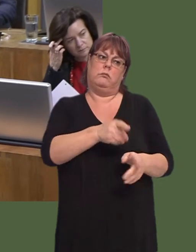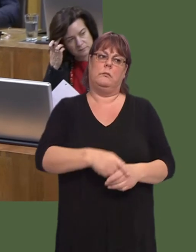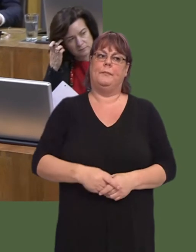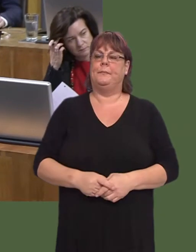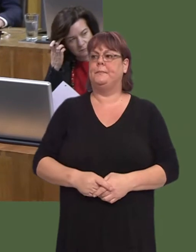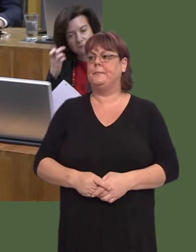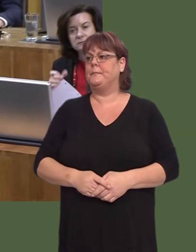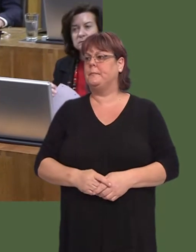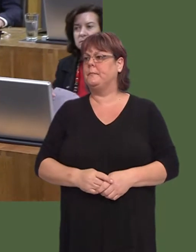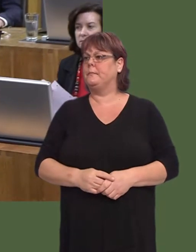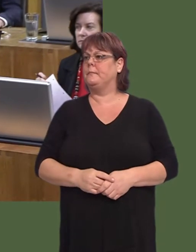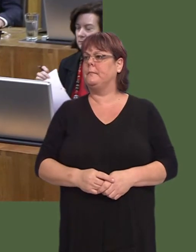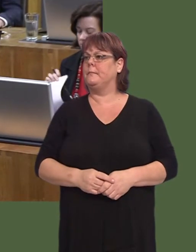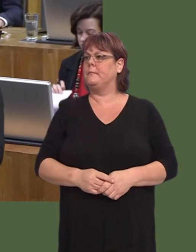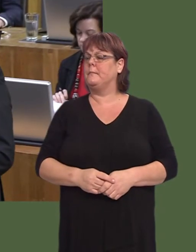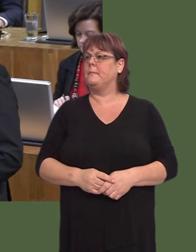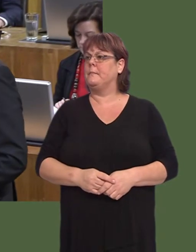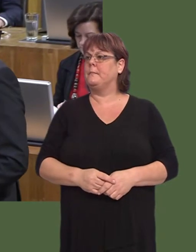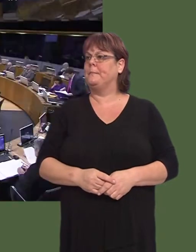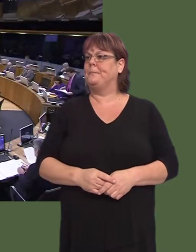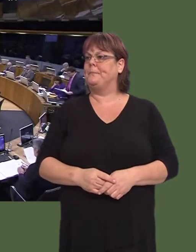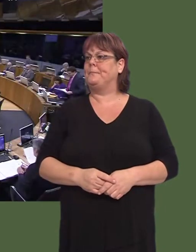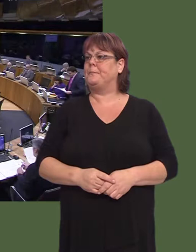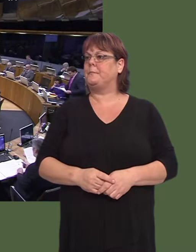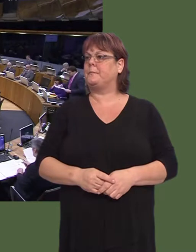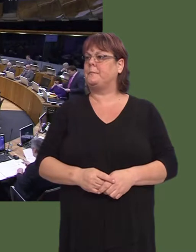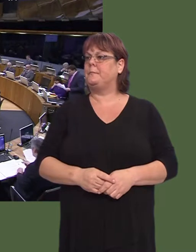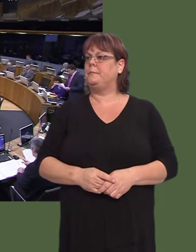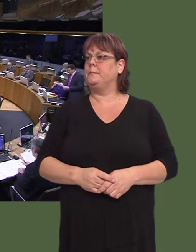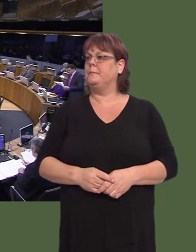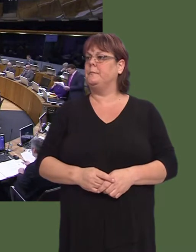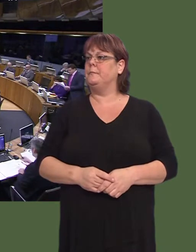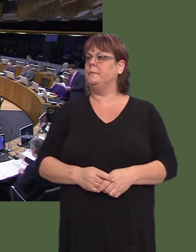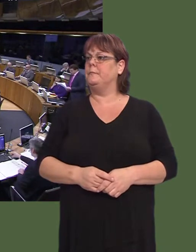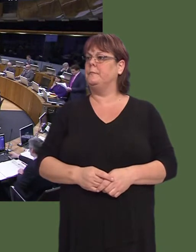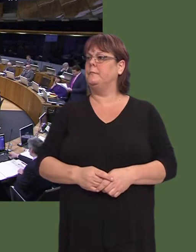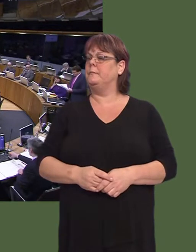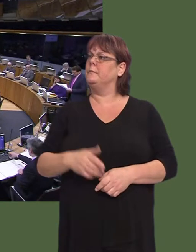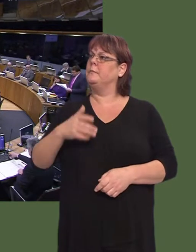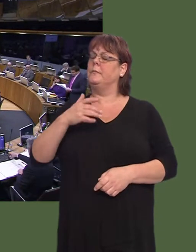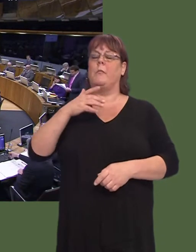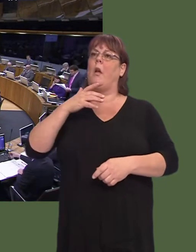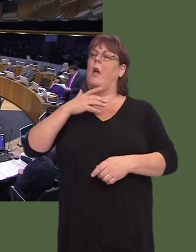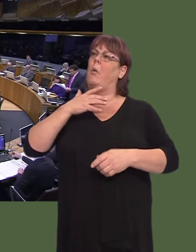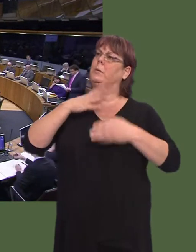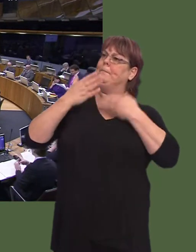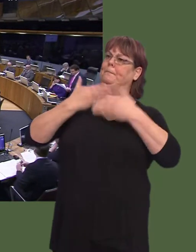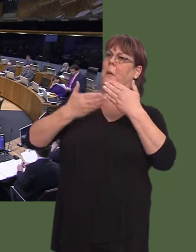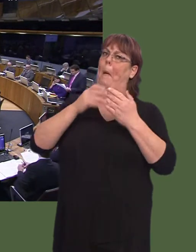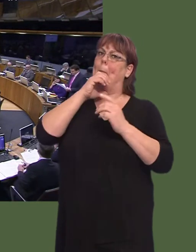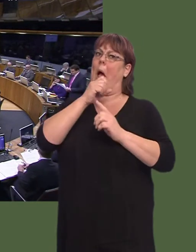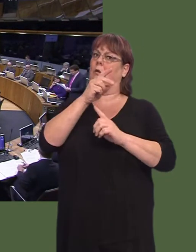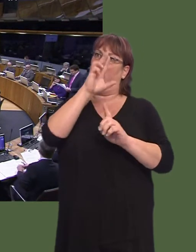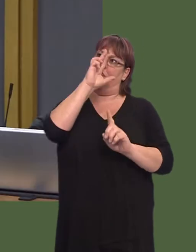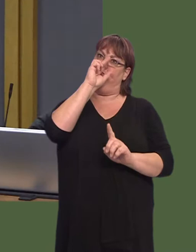so. Rhyn Ap Iorwerth. Diolch, Llywydd. First Minister, let me tell you about a